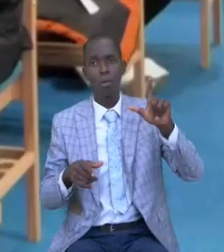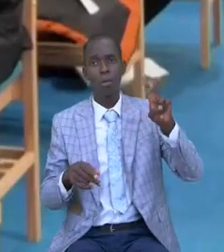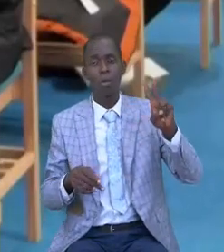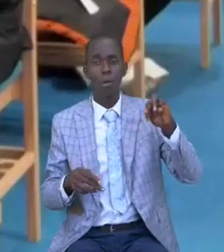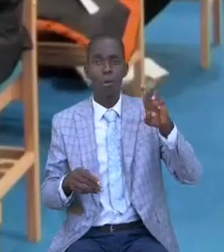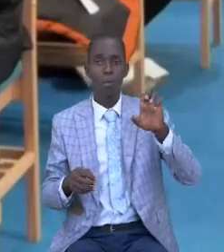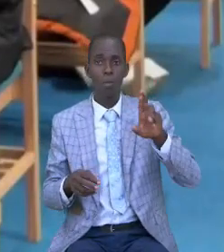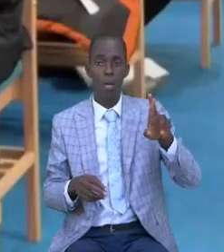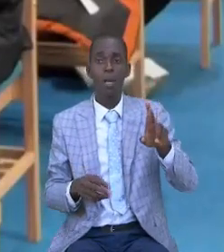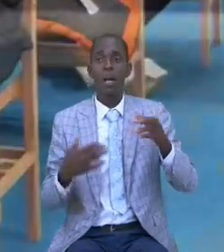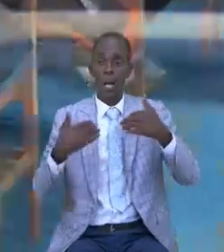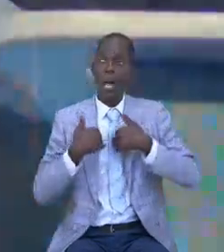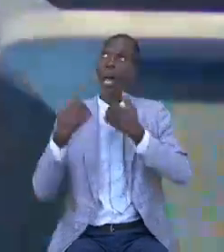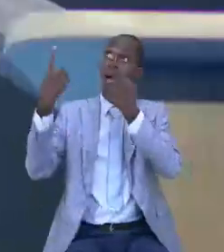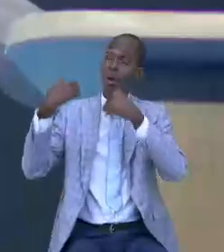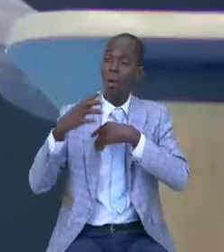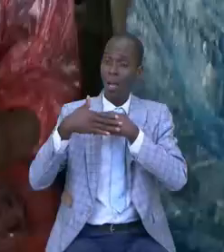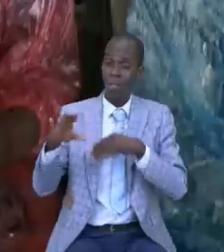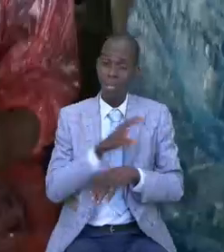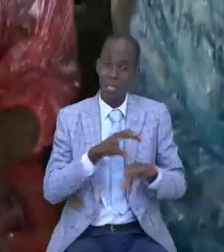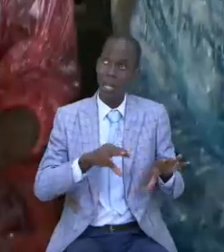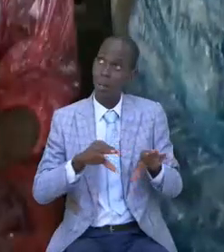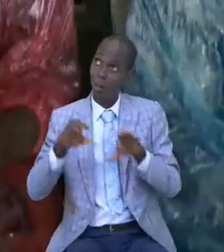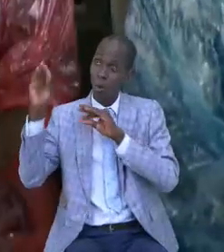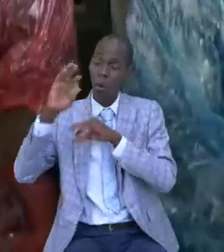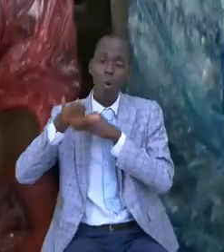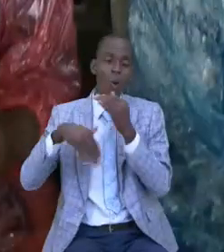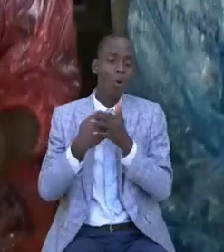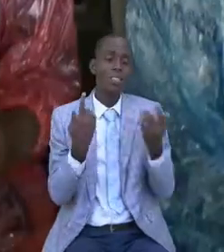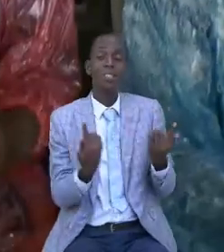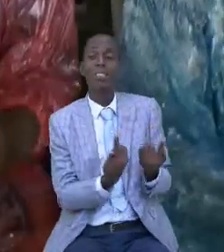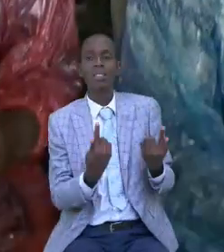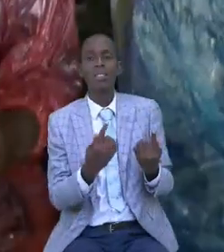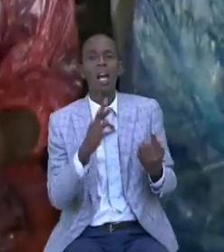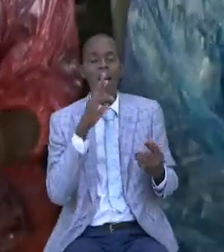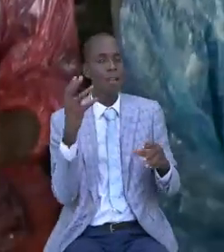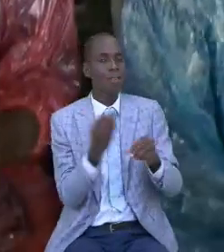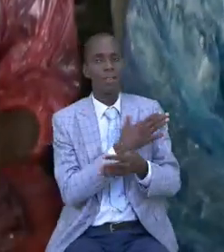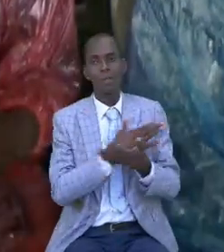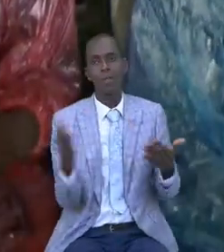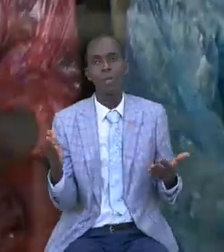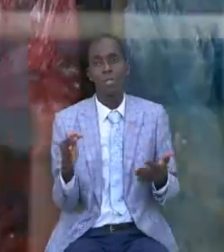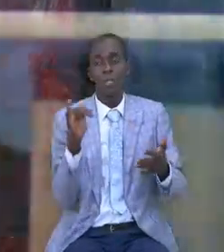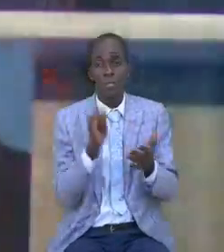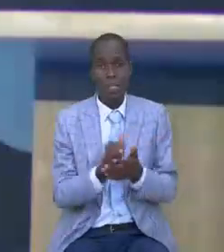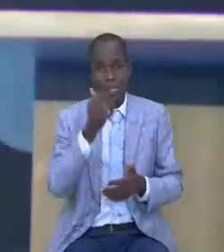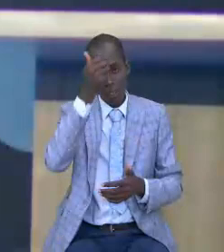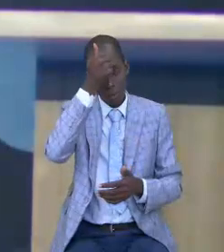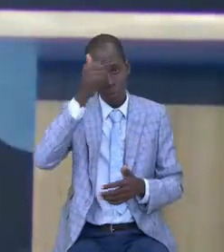leaves, all those things are gone. All those sins, they are gone. Disobedience,